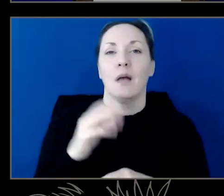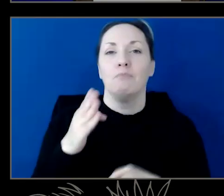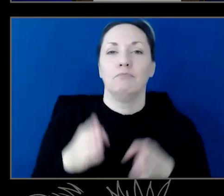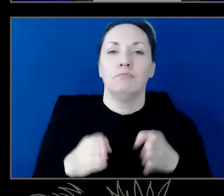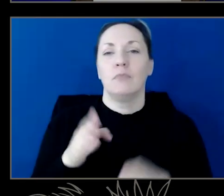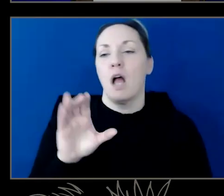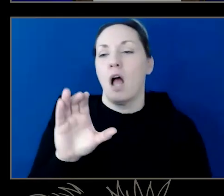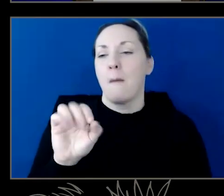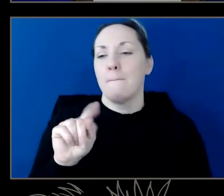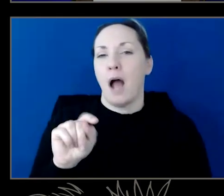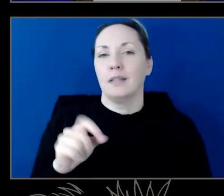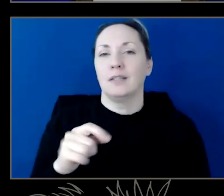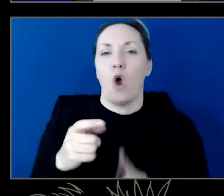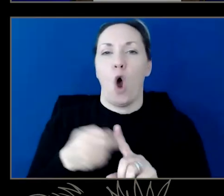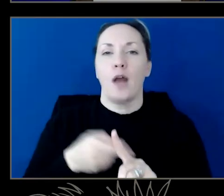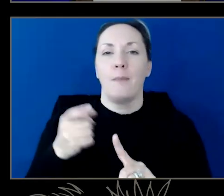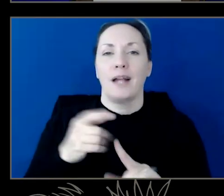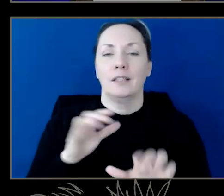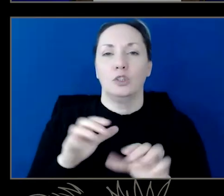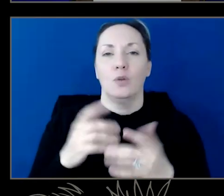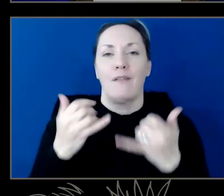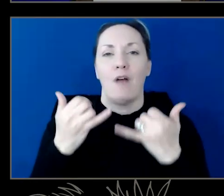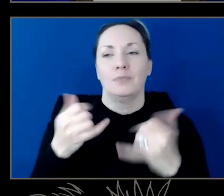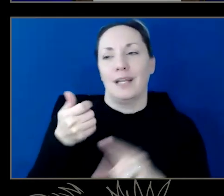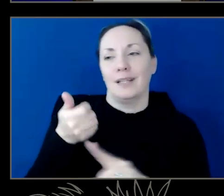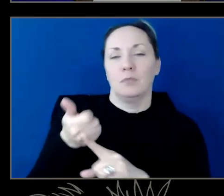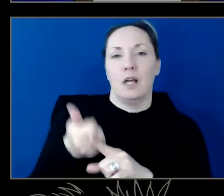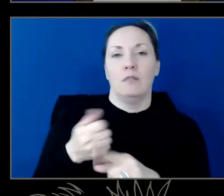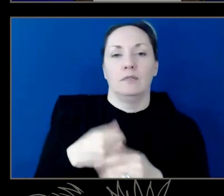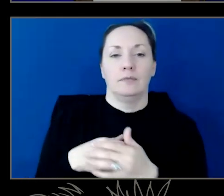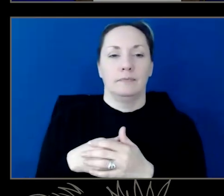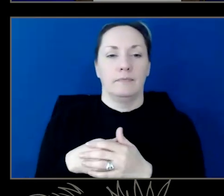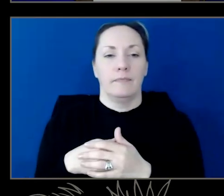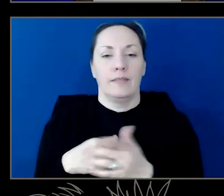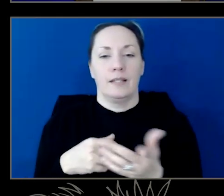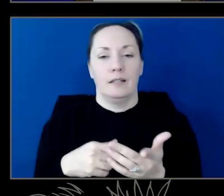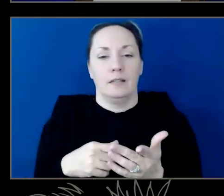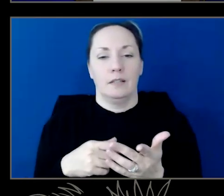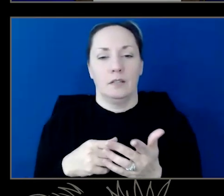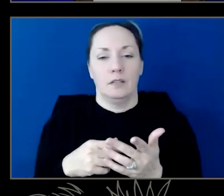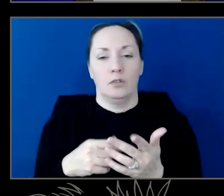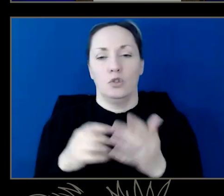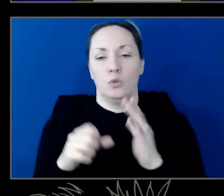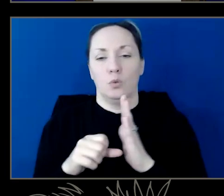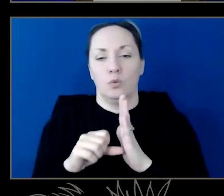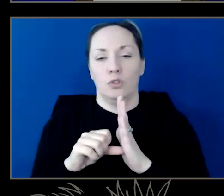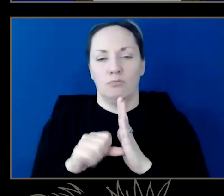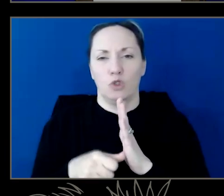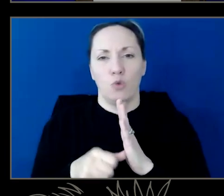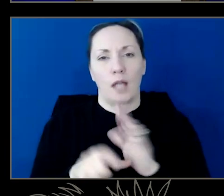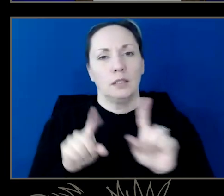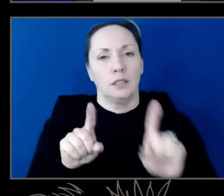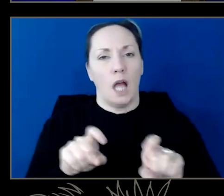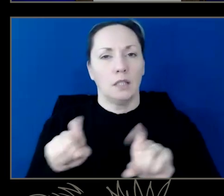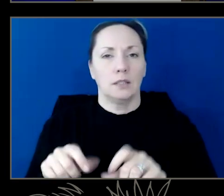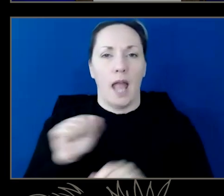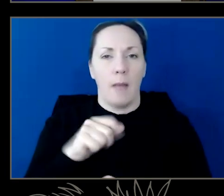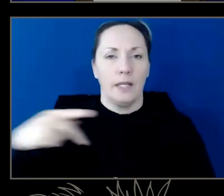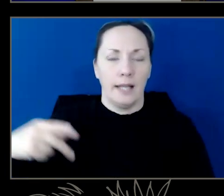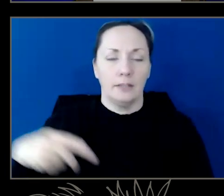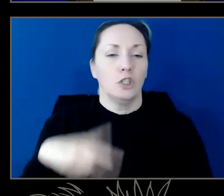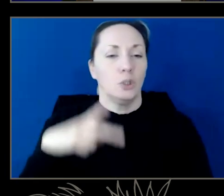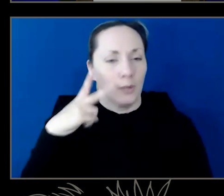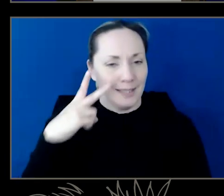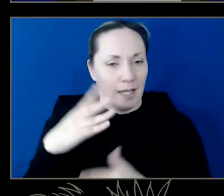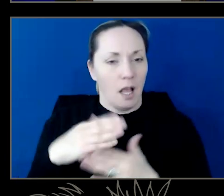that automatically do a lot of updates to kind of stress test the application. And you can see that sometimes